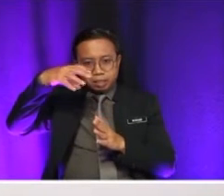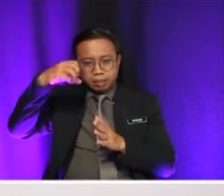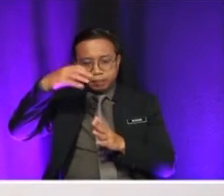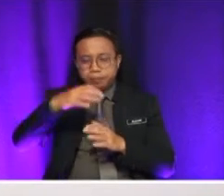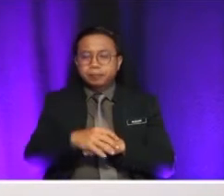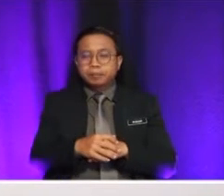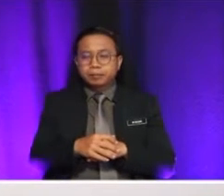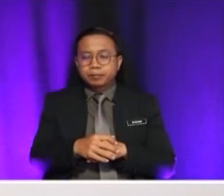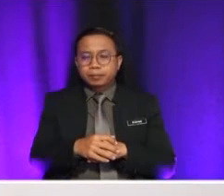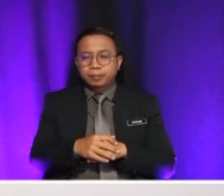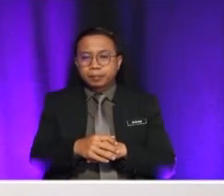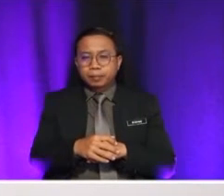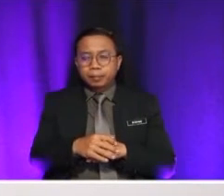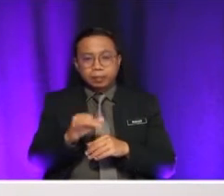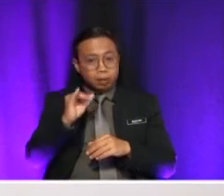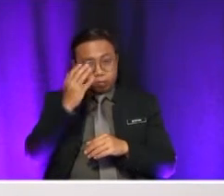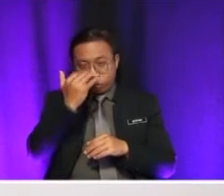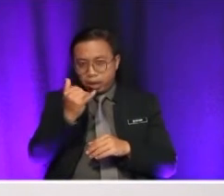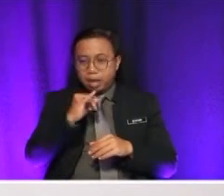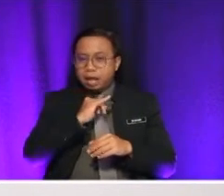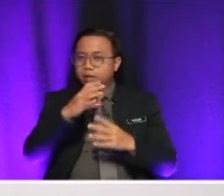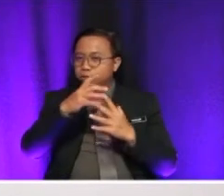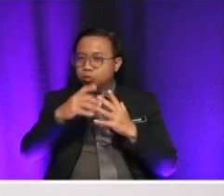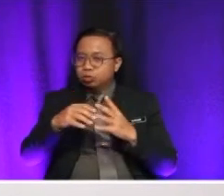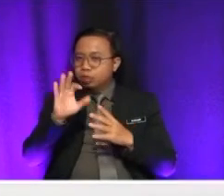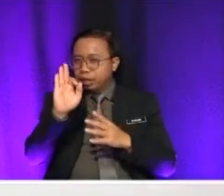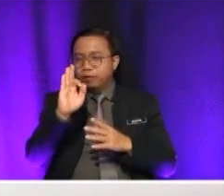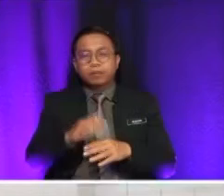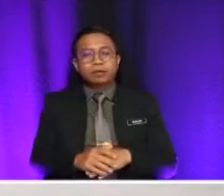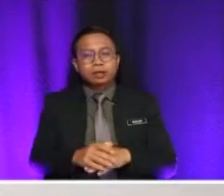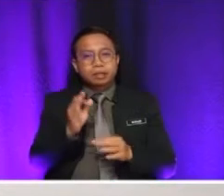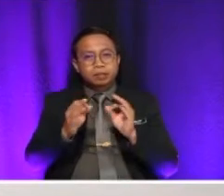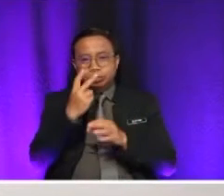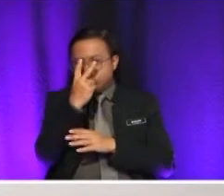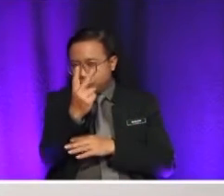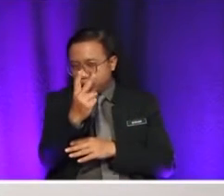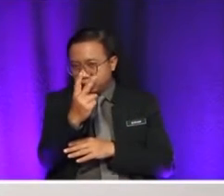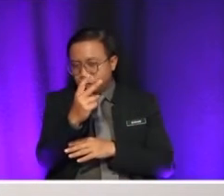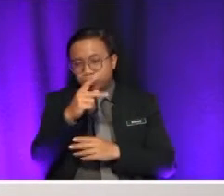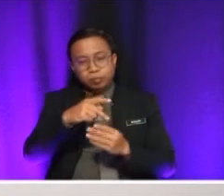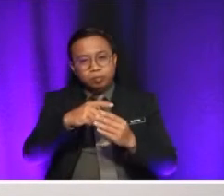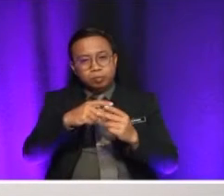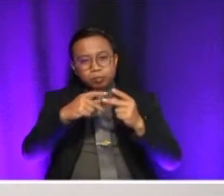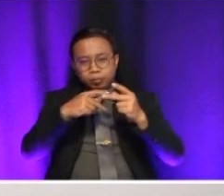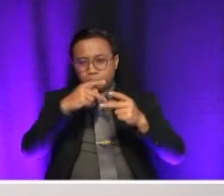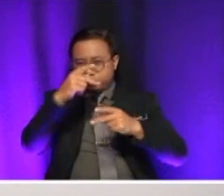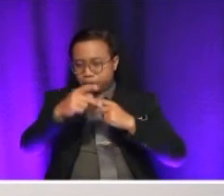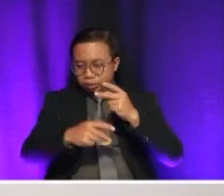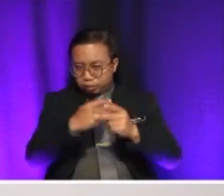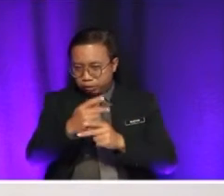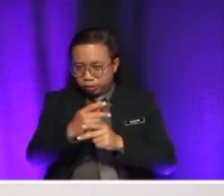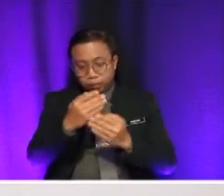socket. Okay. That's why I chose F. All right, thank you, Rowena. So meaning to say, if you see there is a process here, okay, the sentence